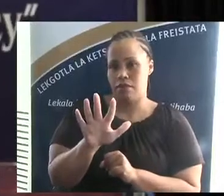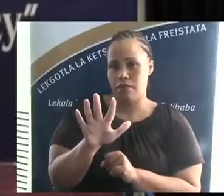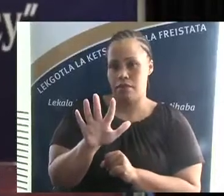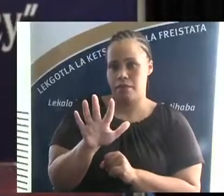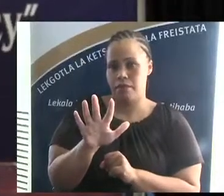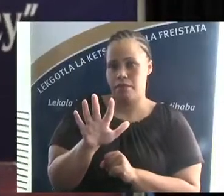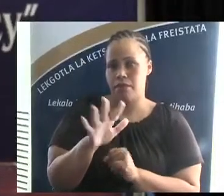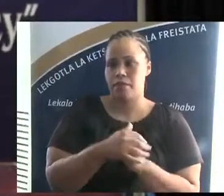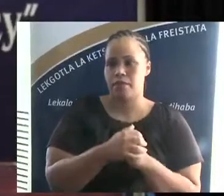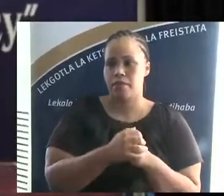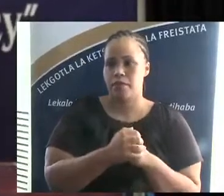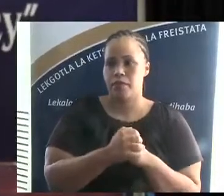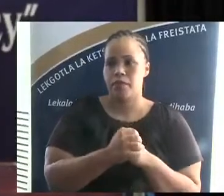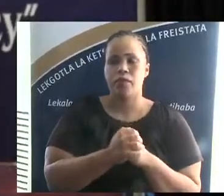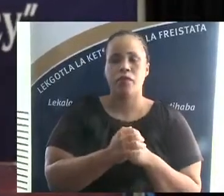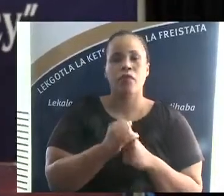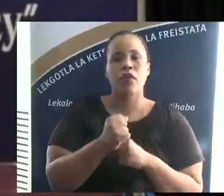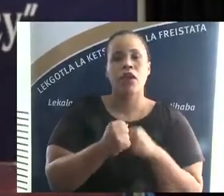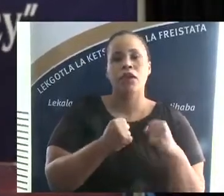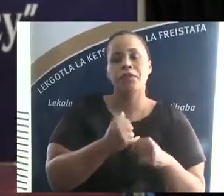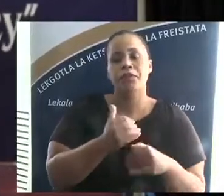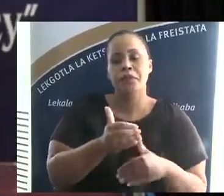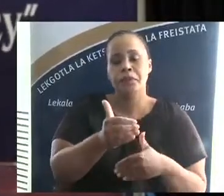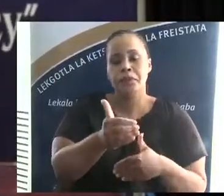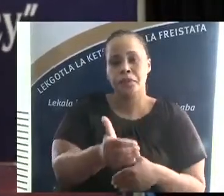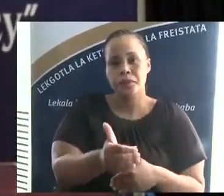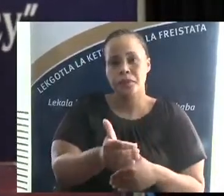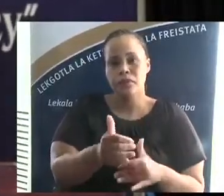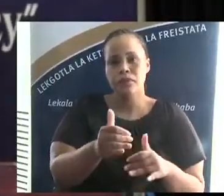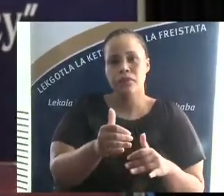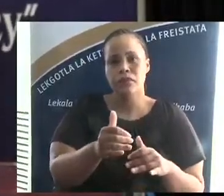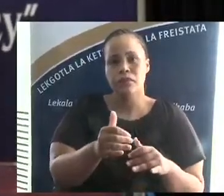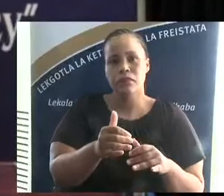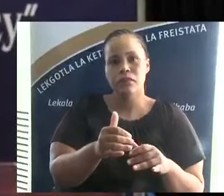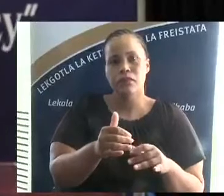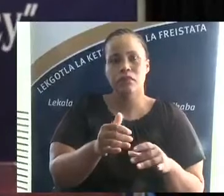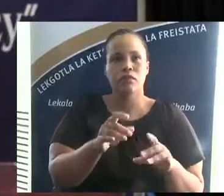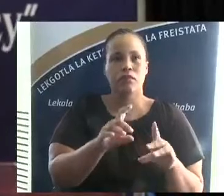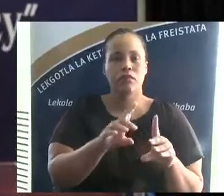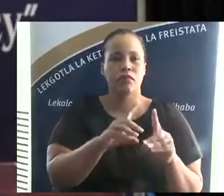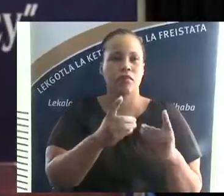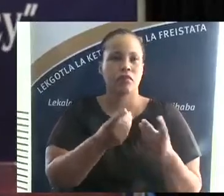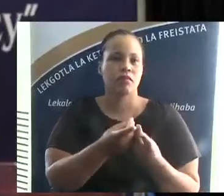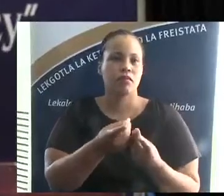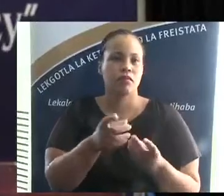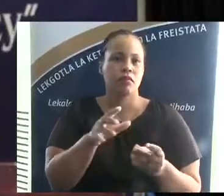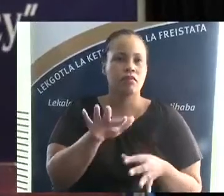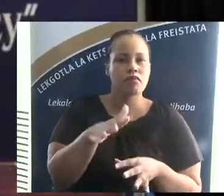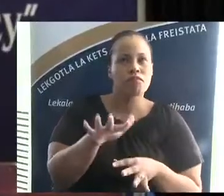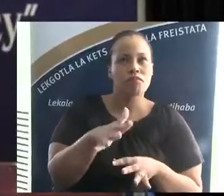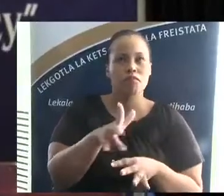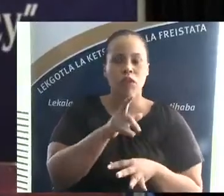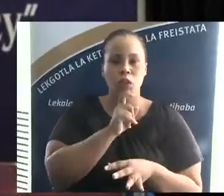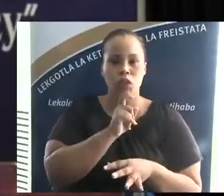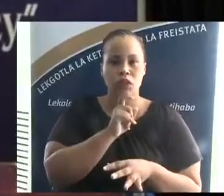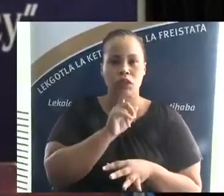24-25. Over the medium-term expenditure framework, the department is estimated to spend an amount